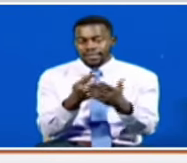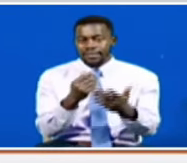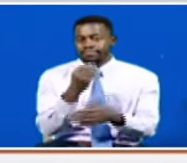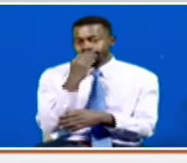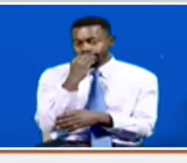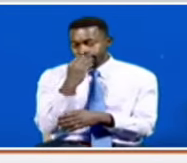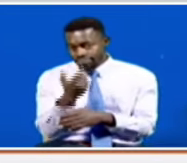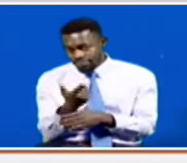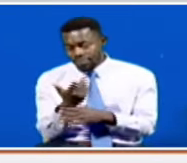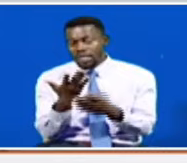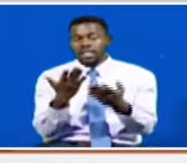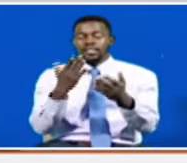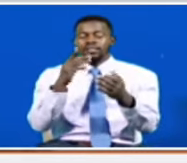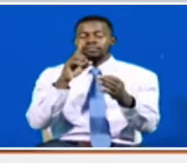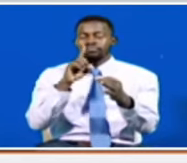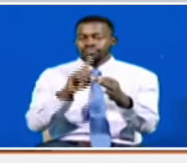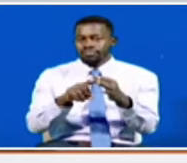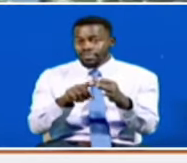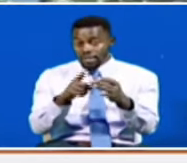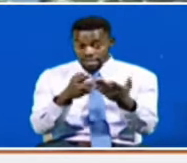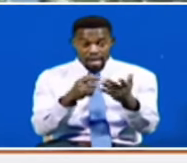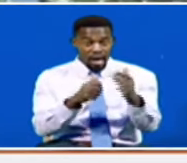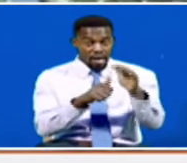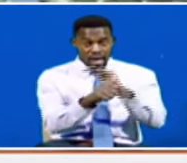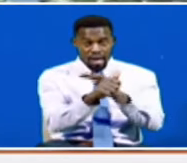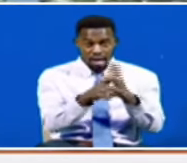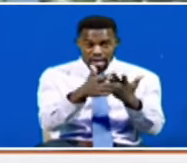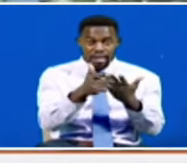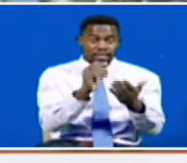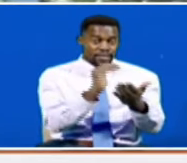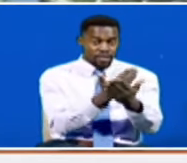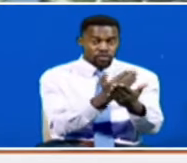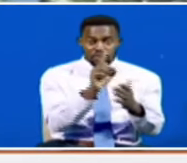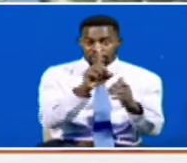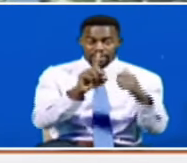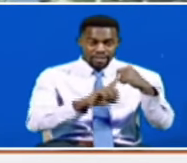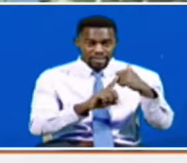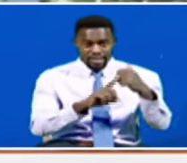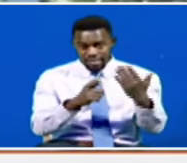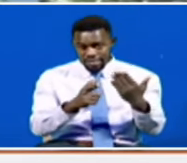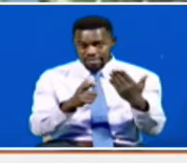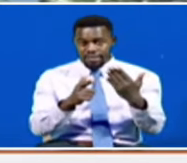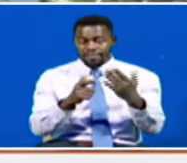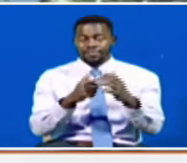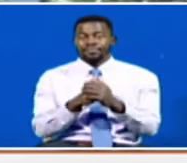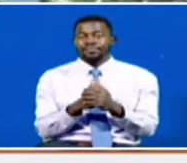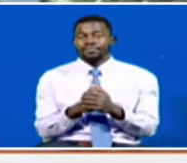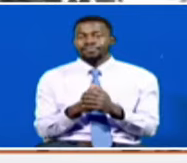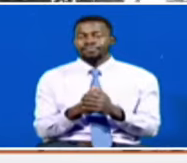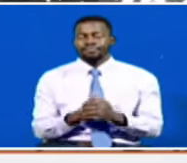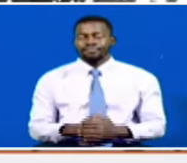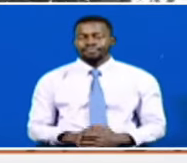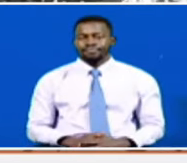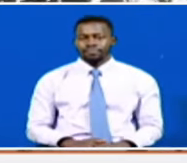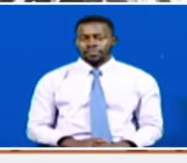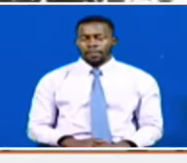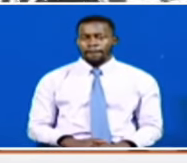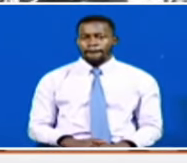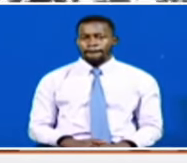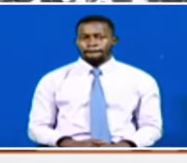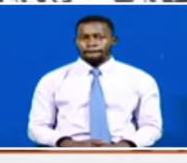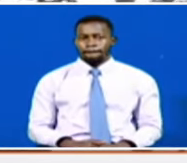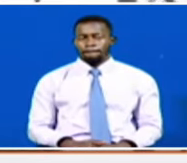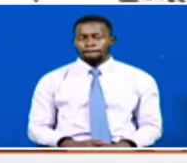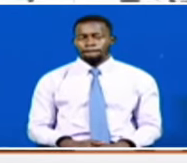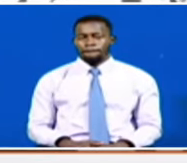to Section 3, as read with Section 16 of the Proceeds of Crime and Anti-Money Laundering Act. Grace Nganga, KTN News,